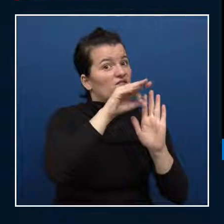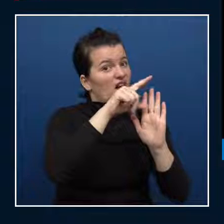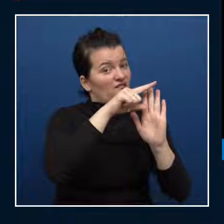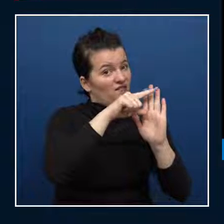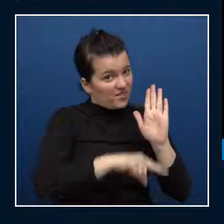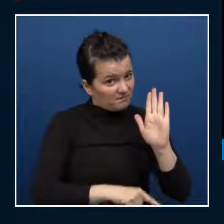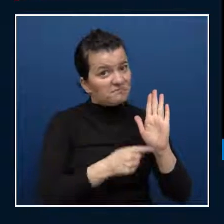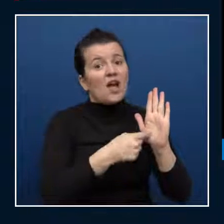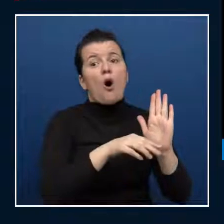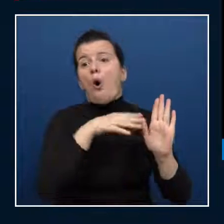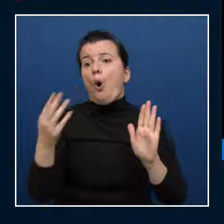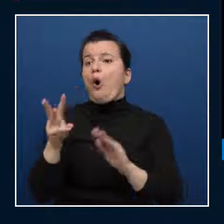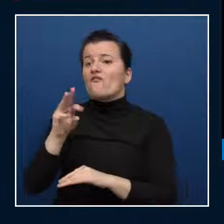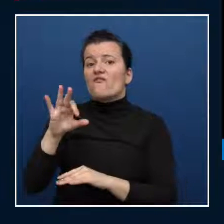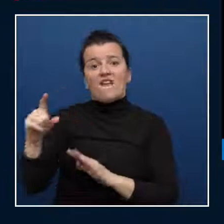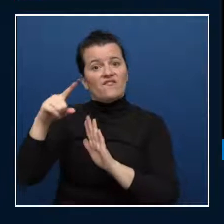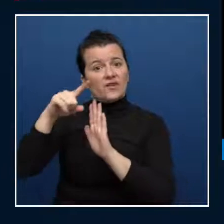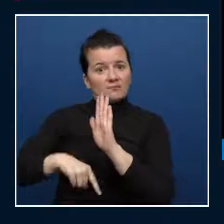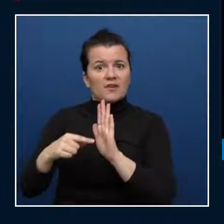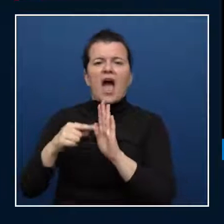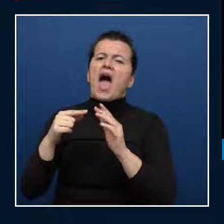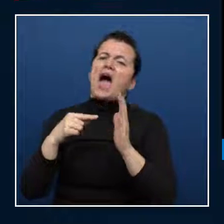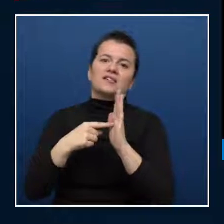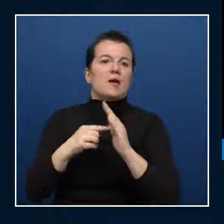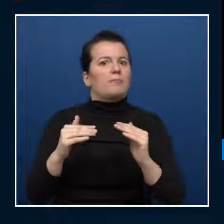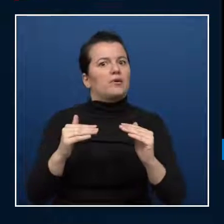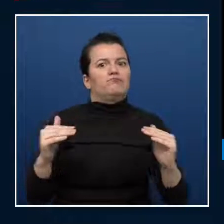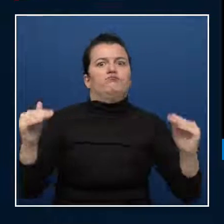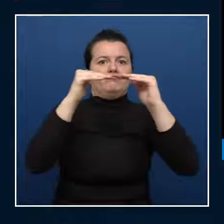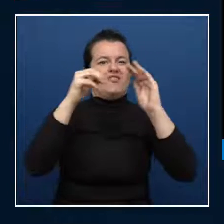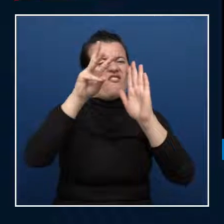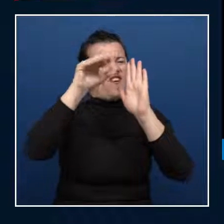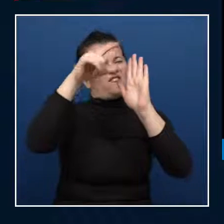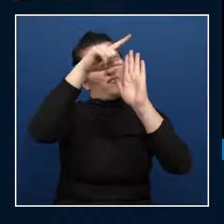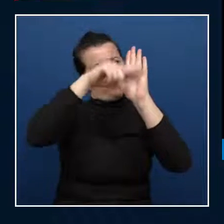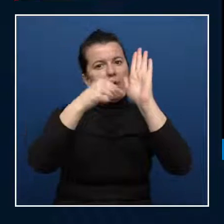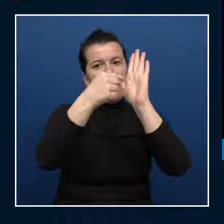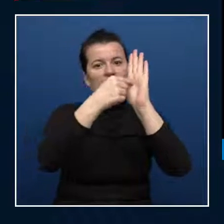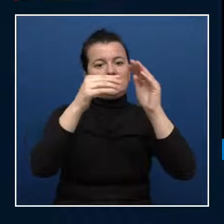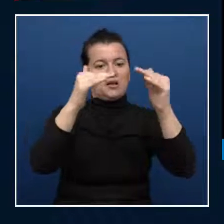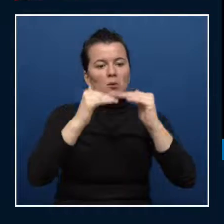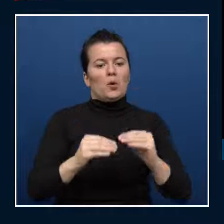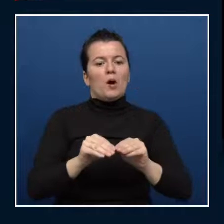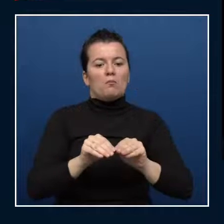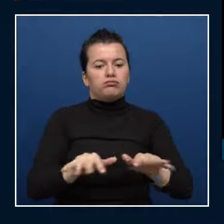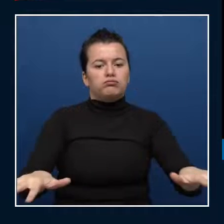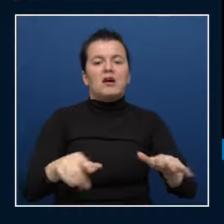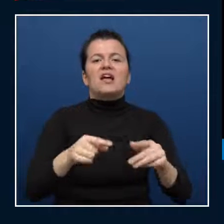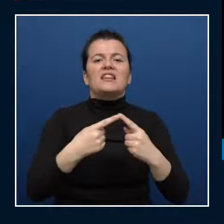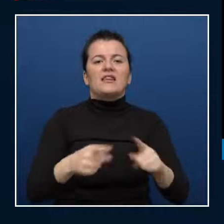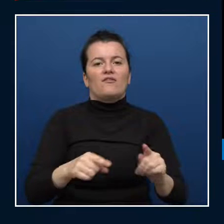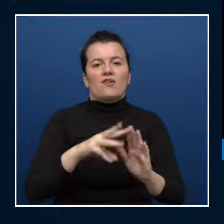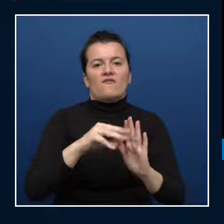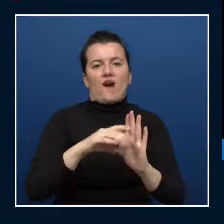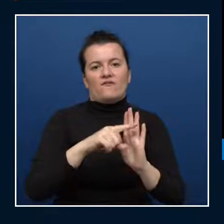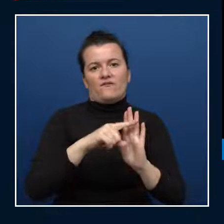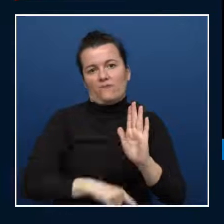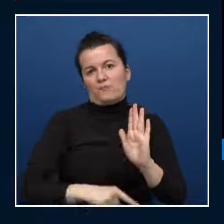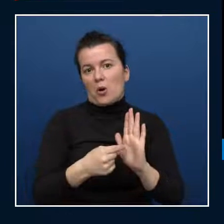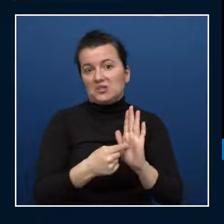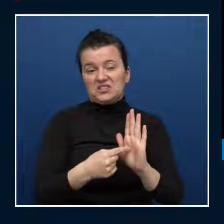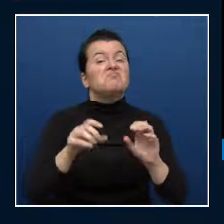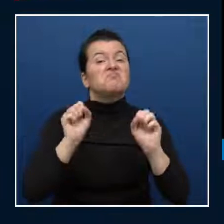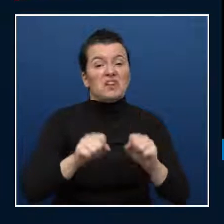further down the chain, again, protecting something else that's happening along that journey. Now, I don't want to talk a lot